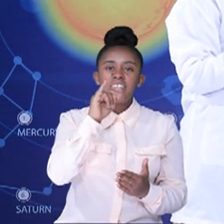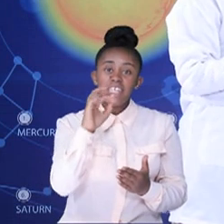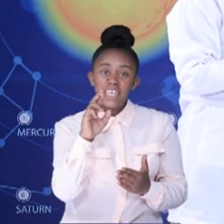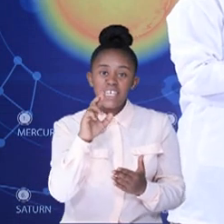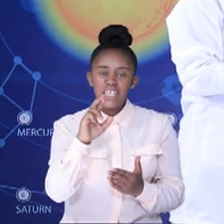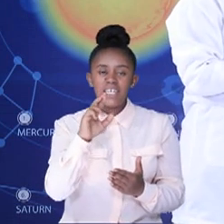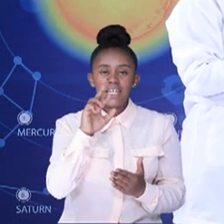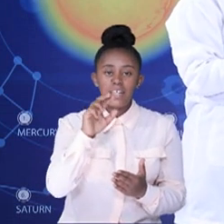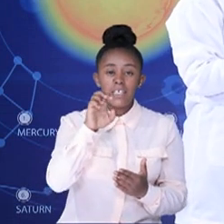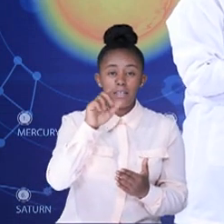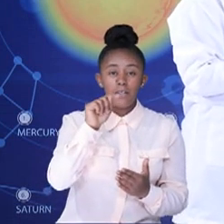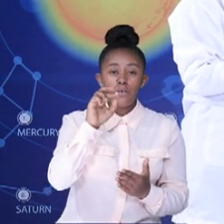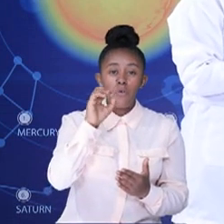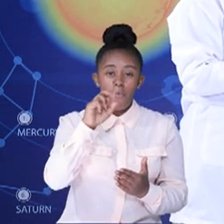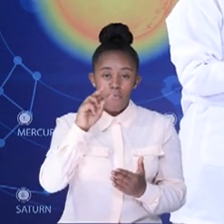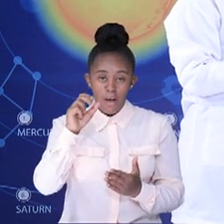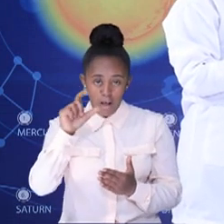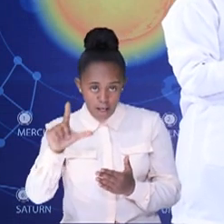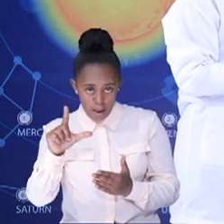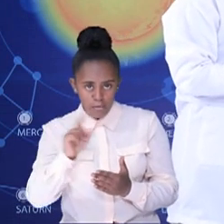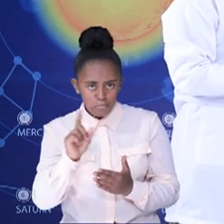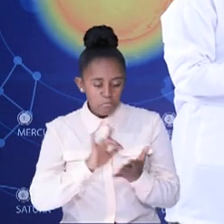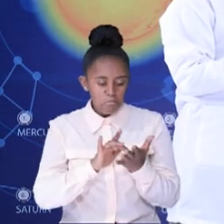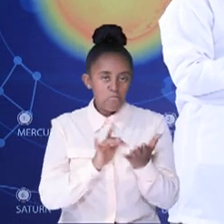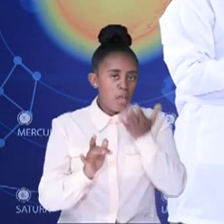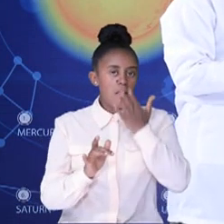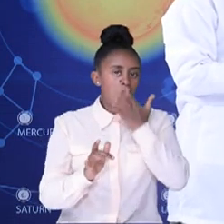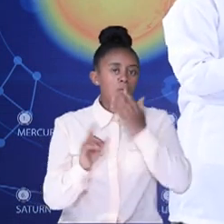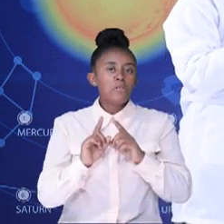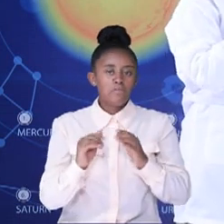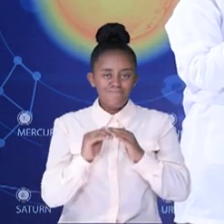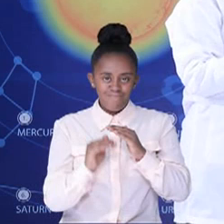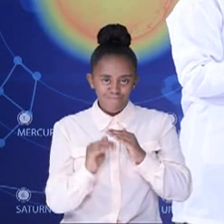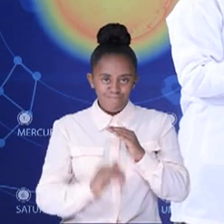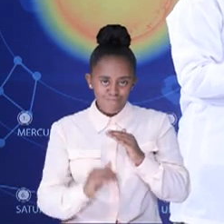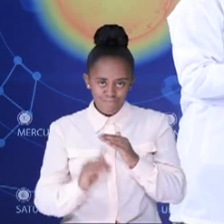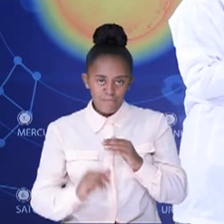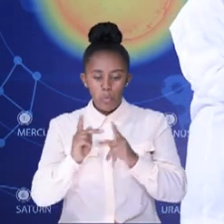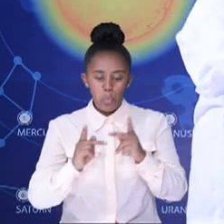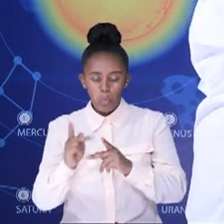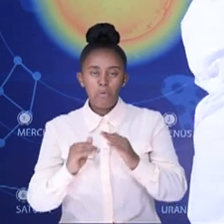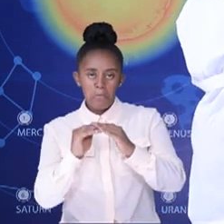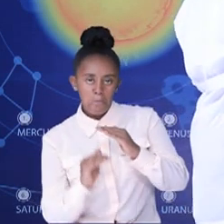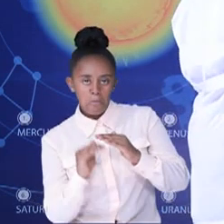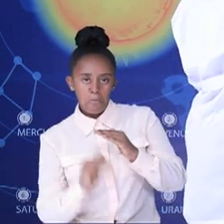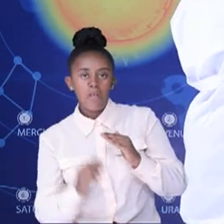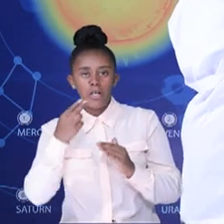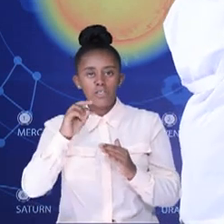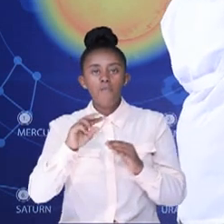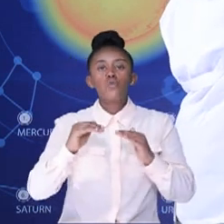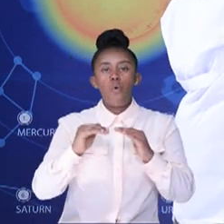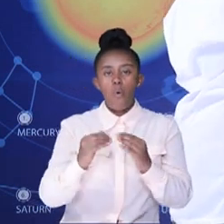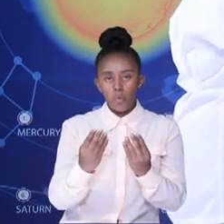will reduce the rate of multiplication of the virus in our body, so that it can